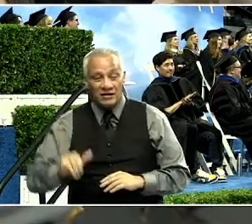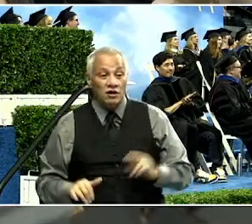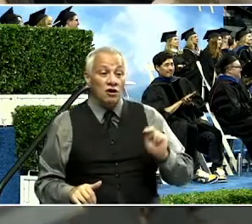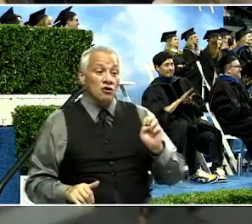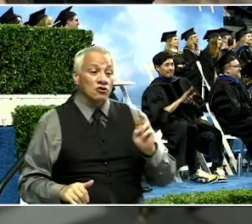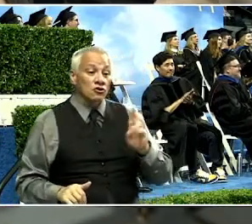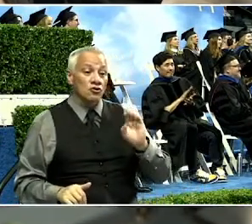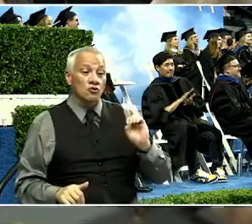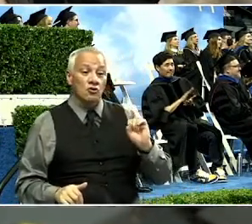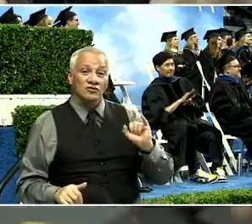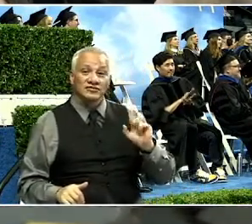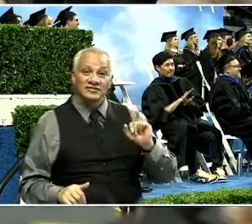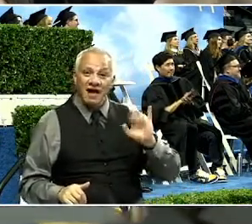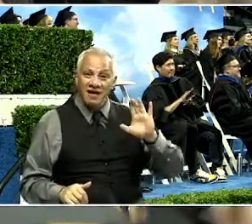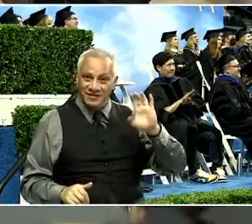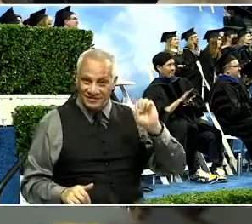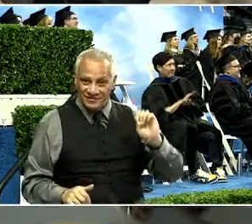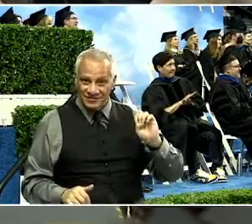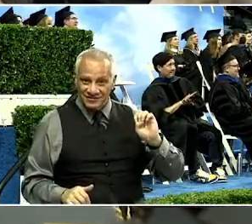neuroscience,